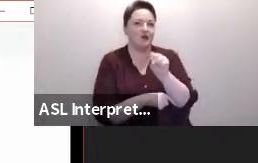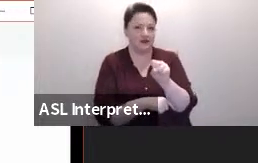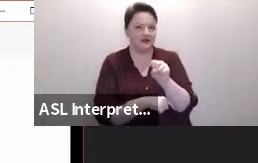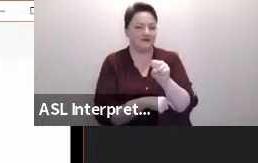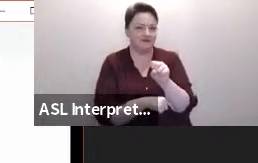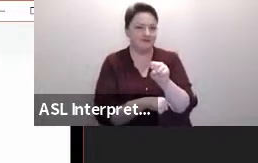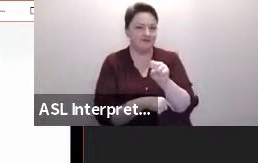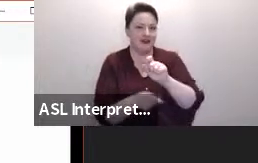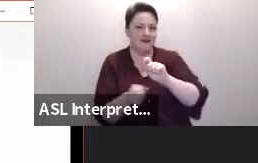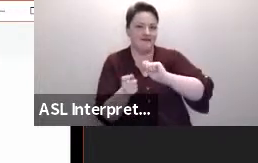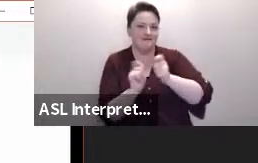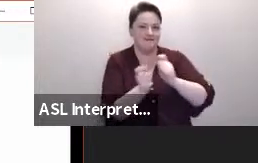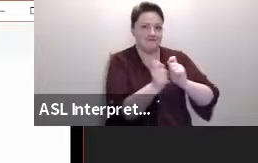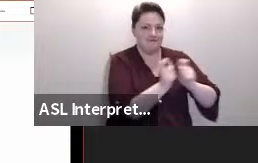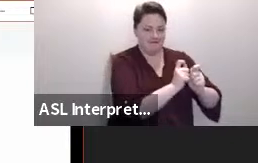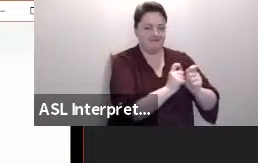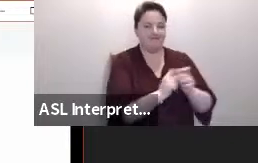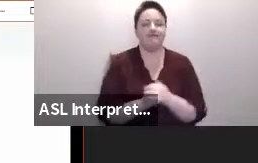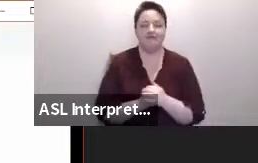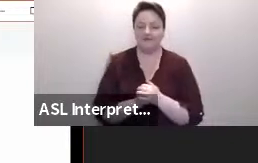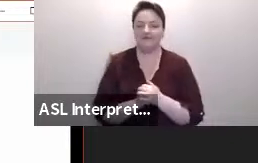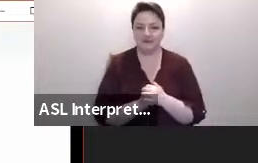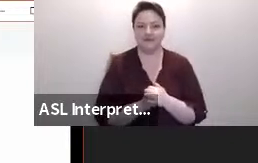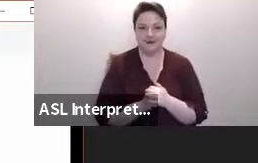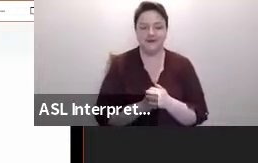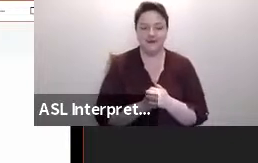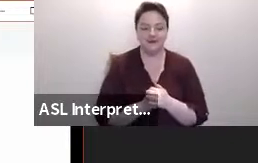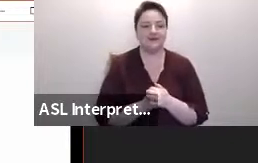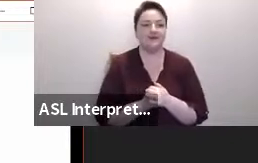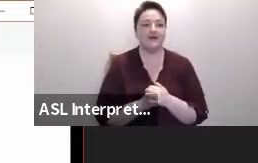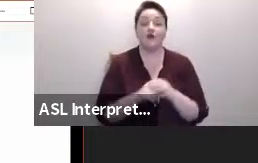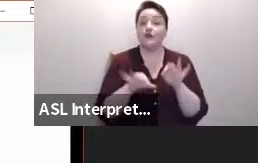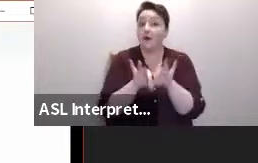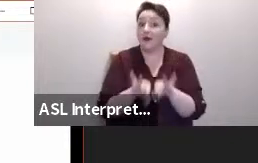variants coming into being. That's what mutation essentially is. So what's